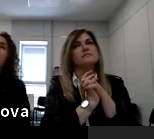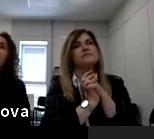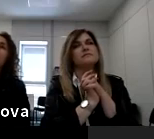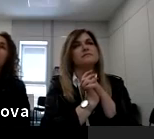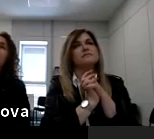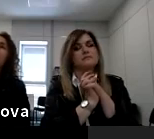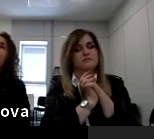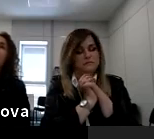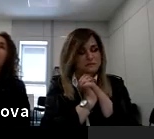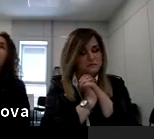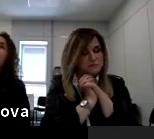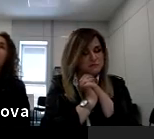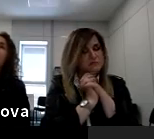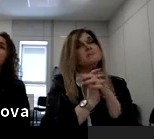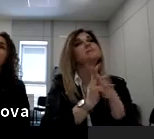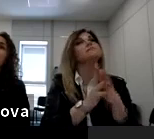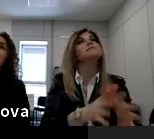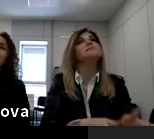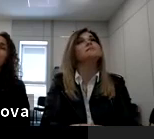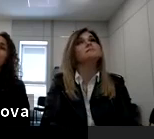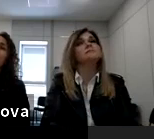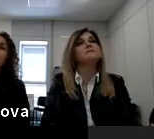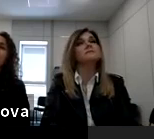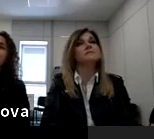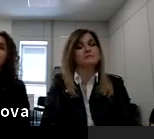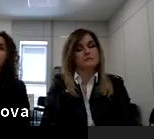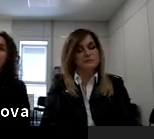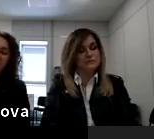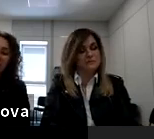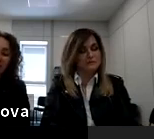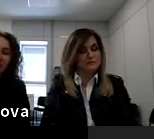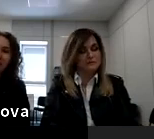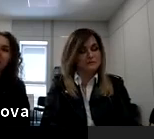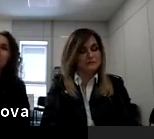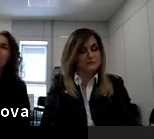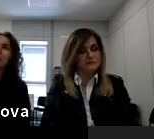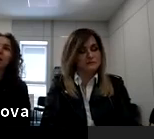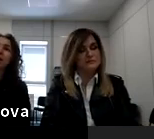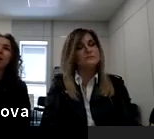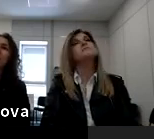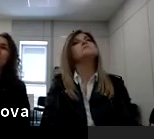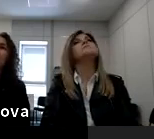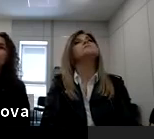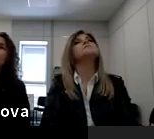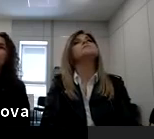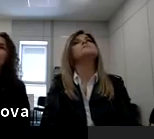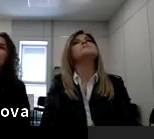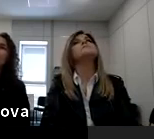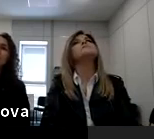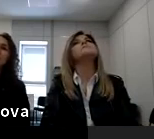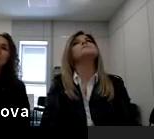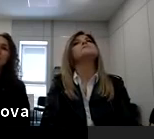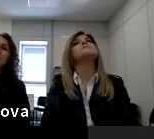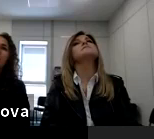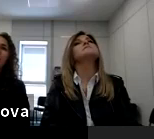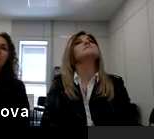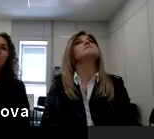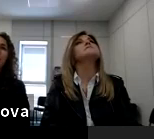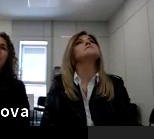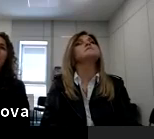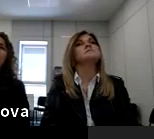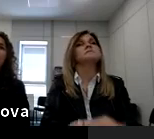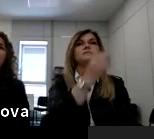ceiling there are a lot of light from A per 10. Here is the comparison of